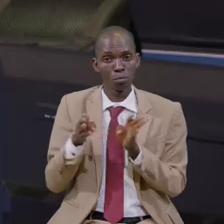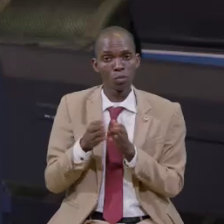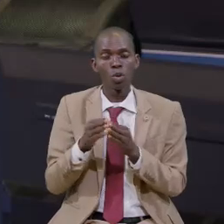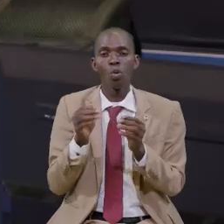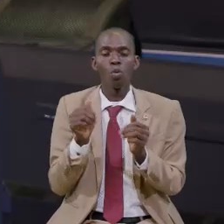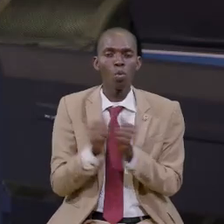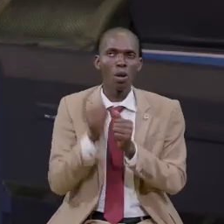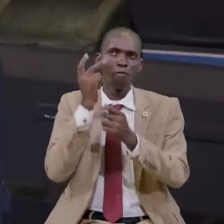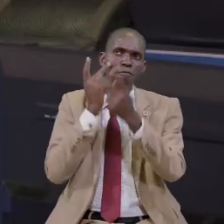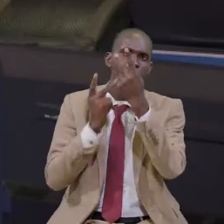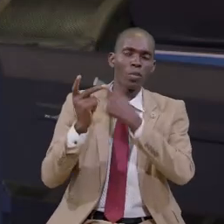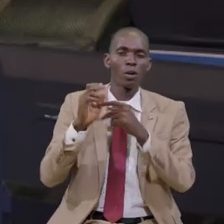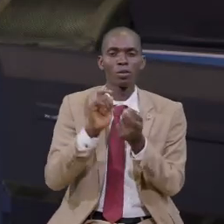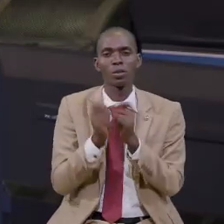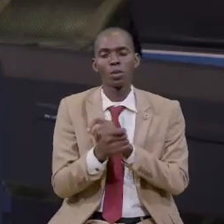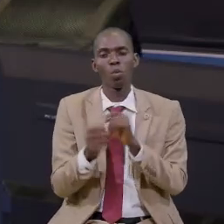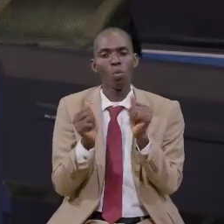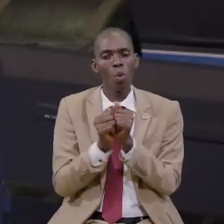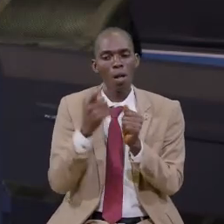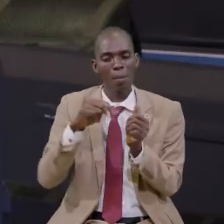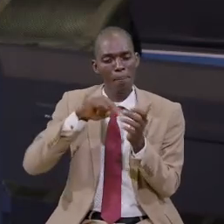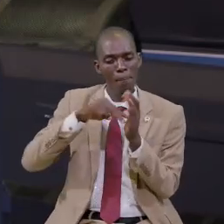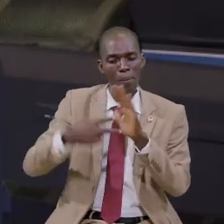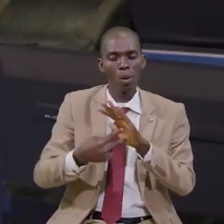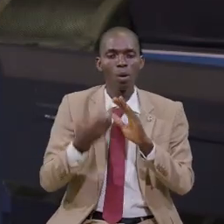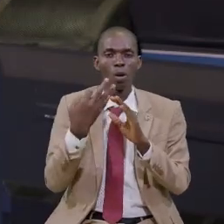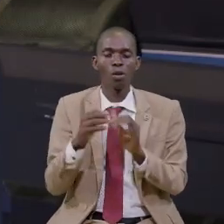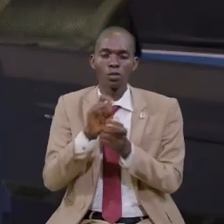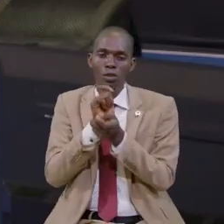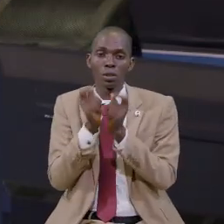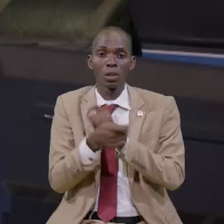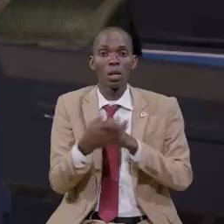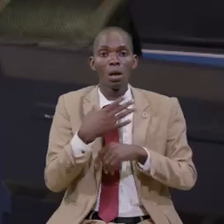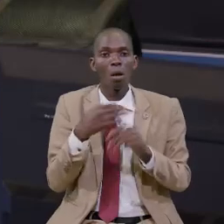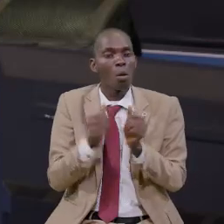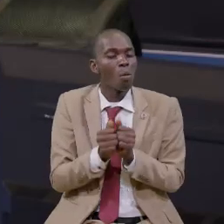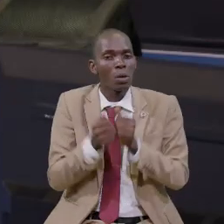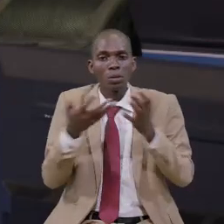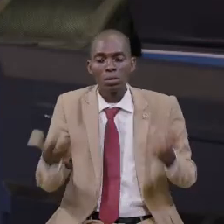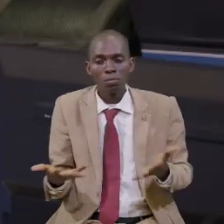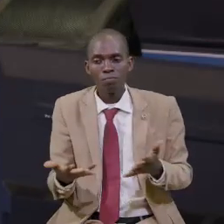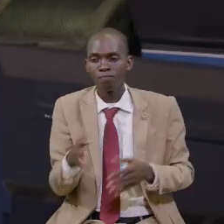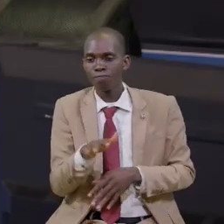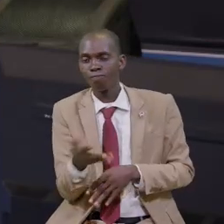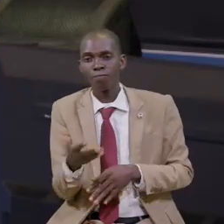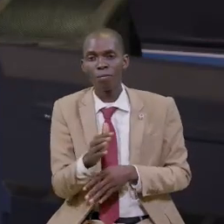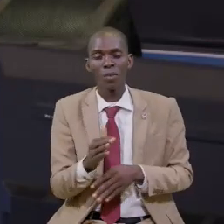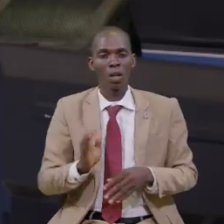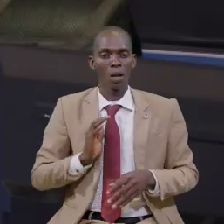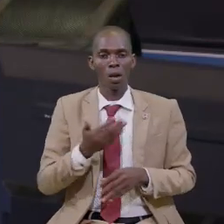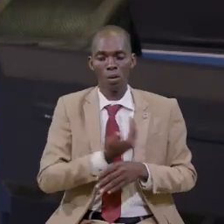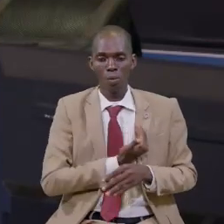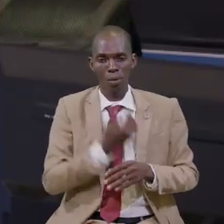purpose of change, and without compromising our stand